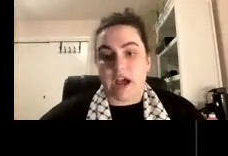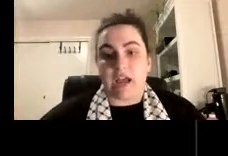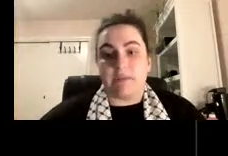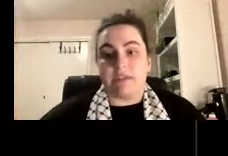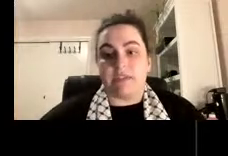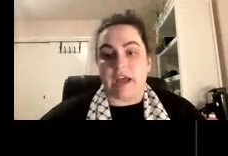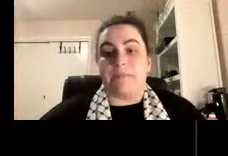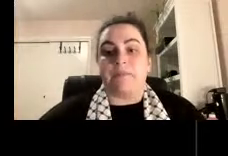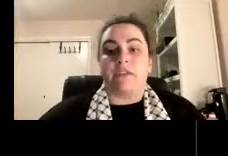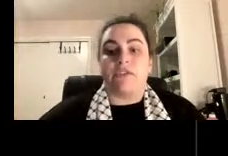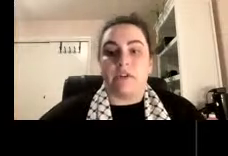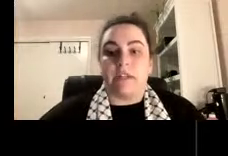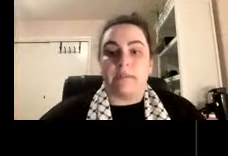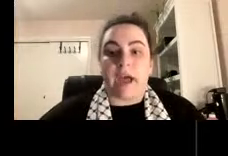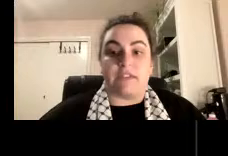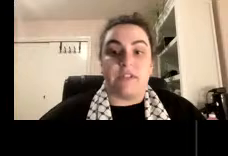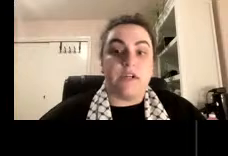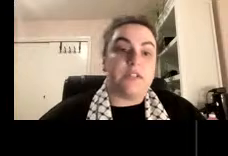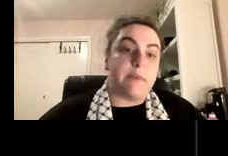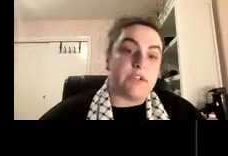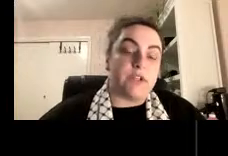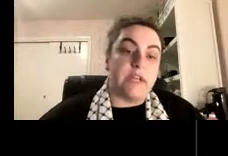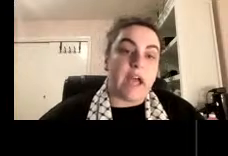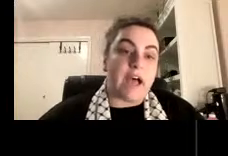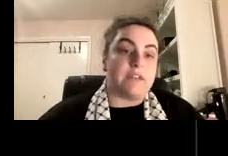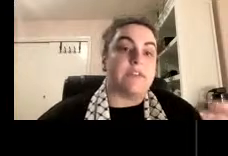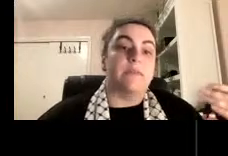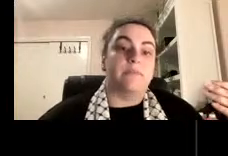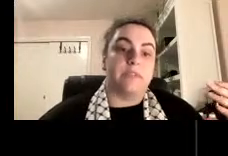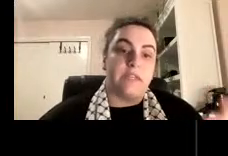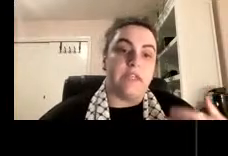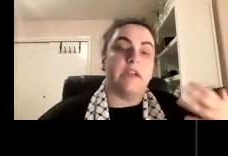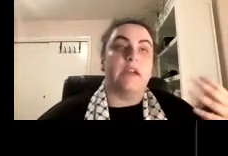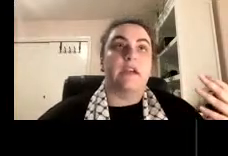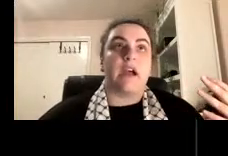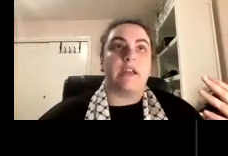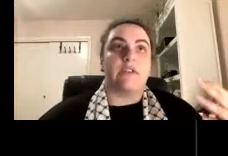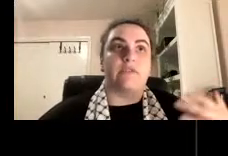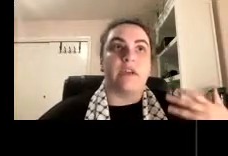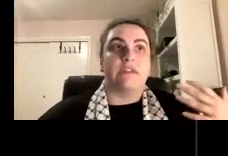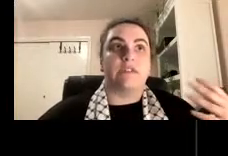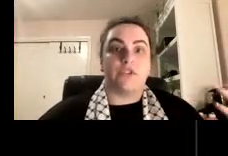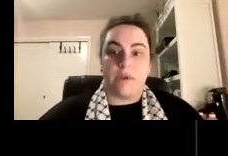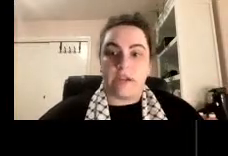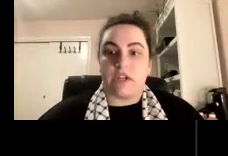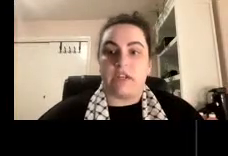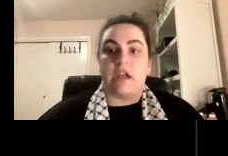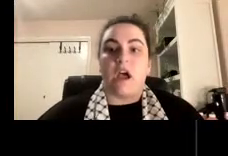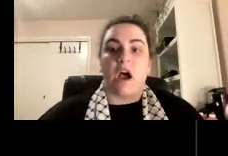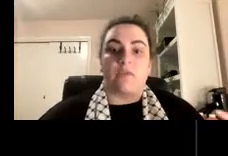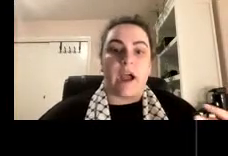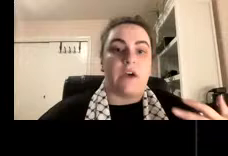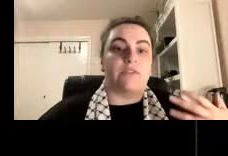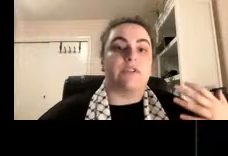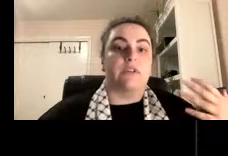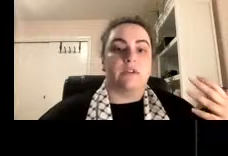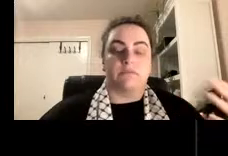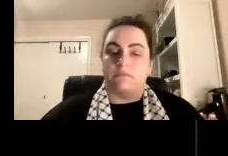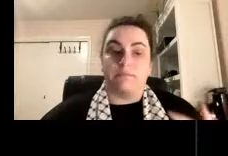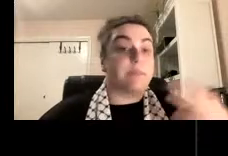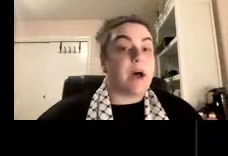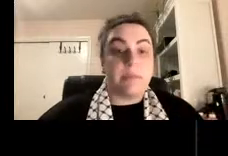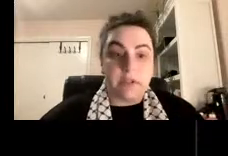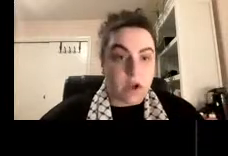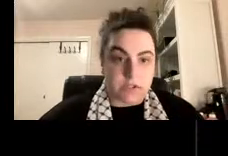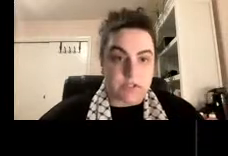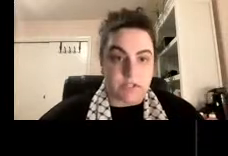over time is that during the past year, especially as the kind of situation around